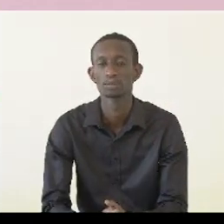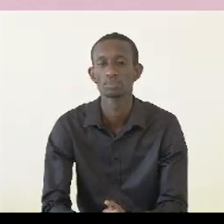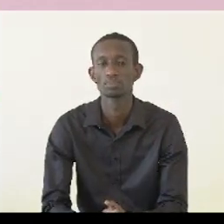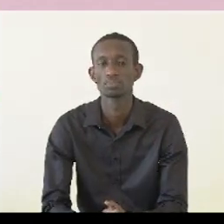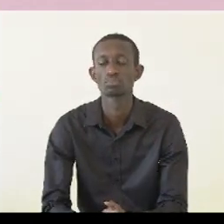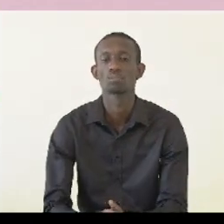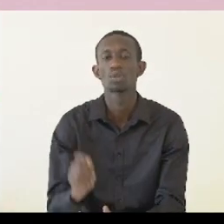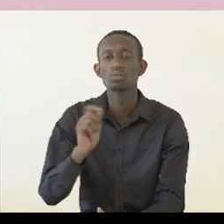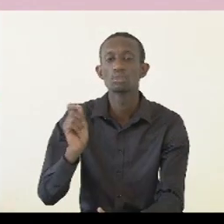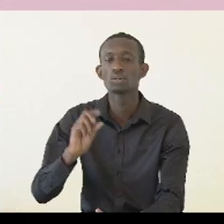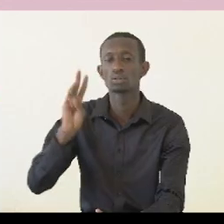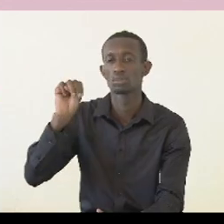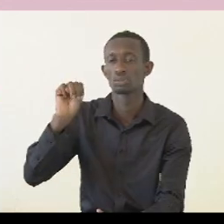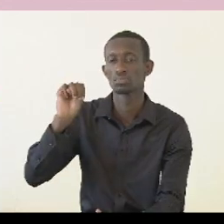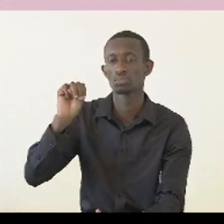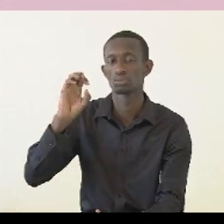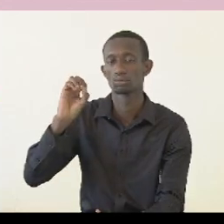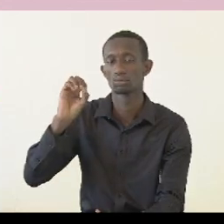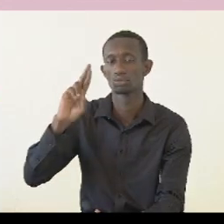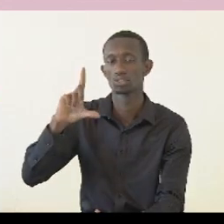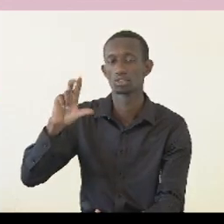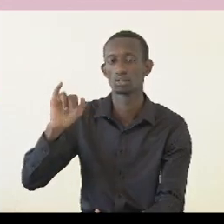Writing molecular formula of